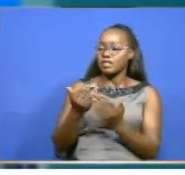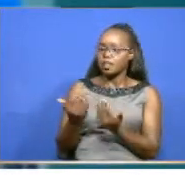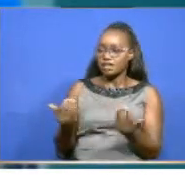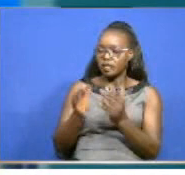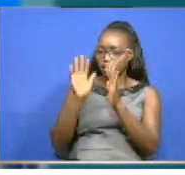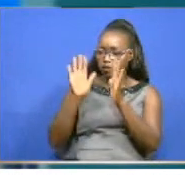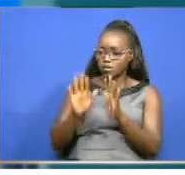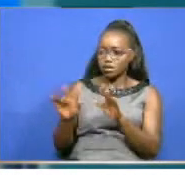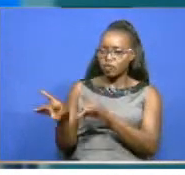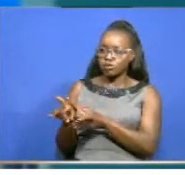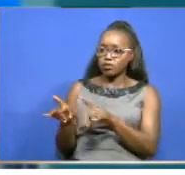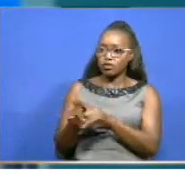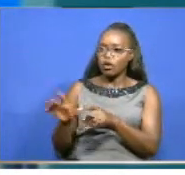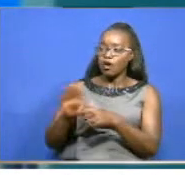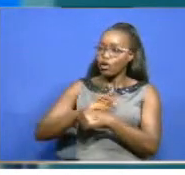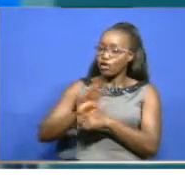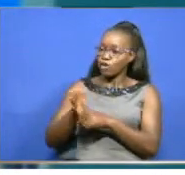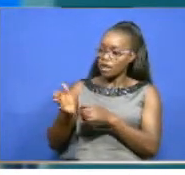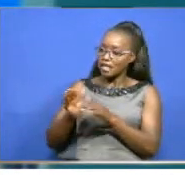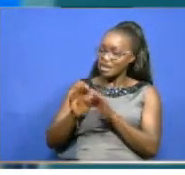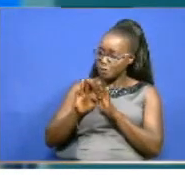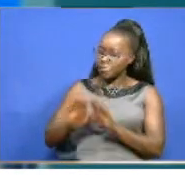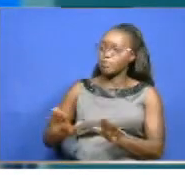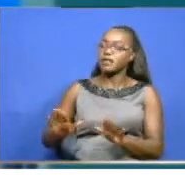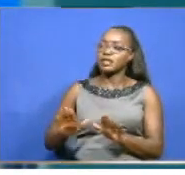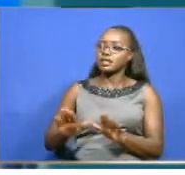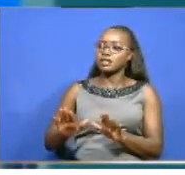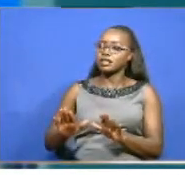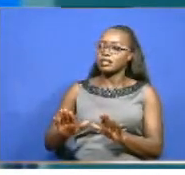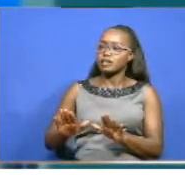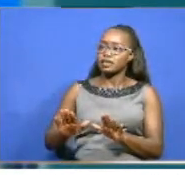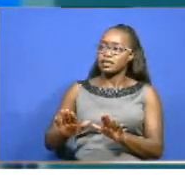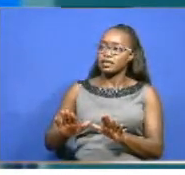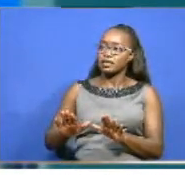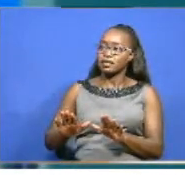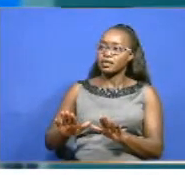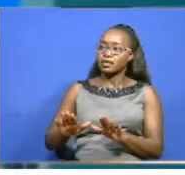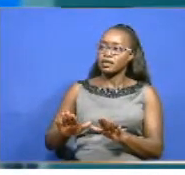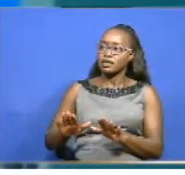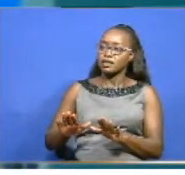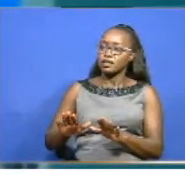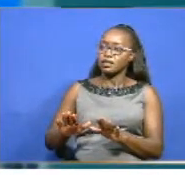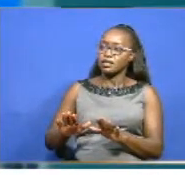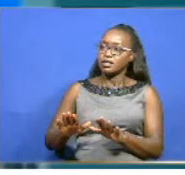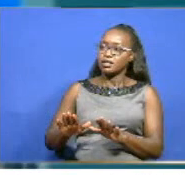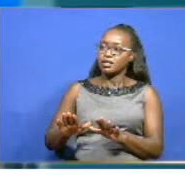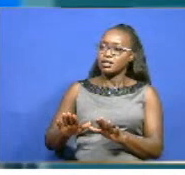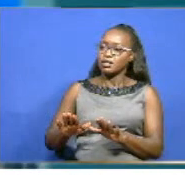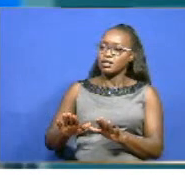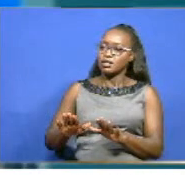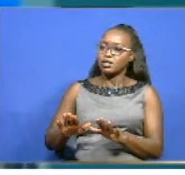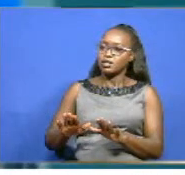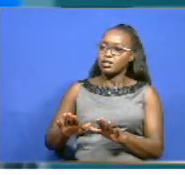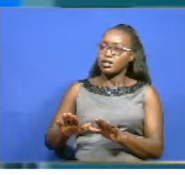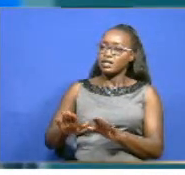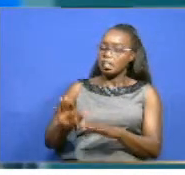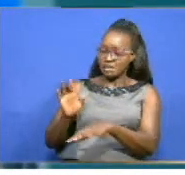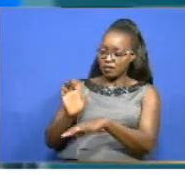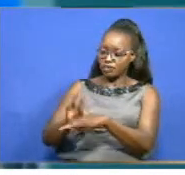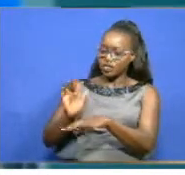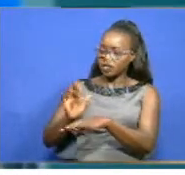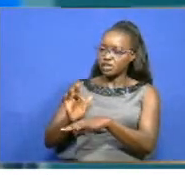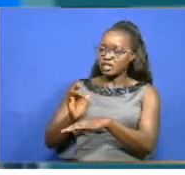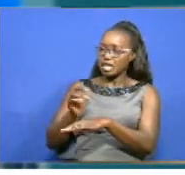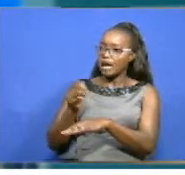that COVID-19 is here to stay, as I've said several times. You see, as an epidemiologist myself, in infectious diseases